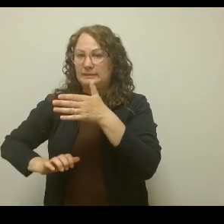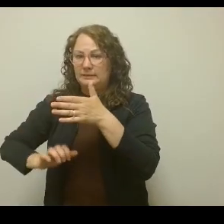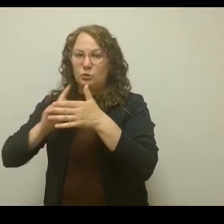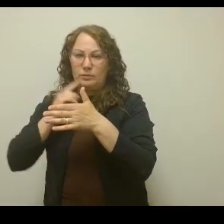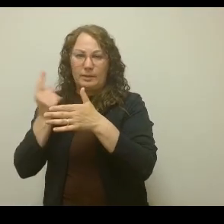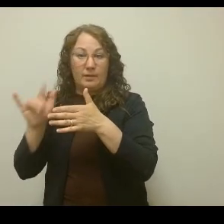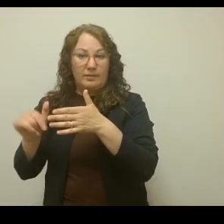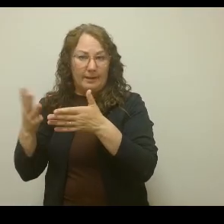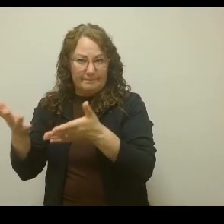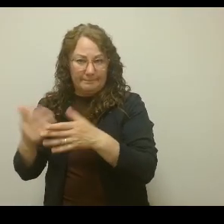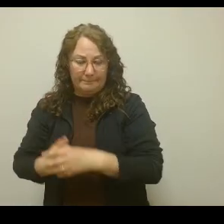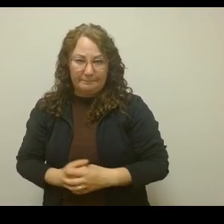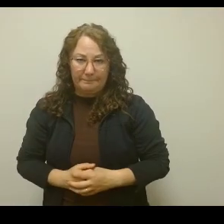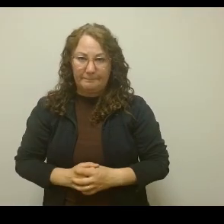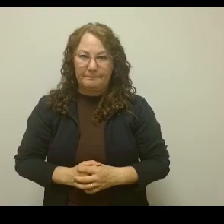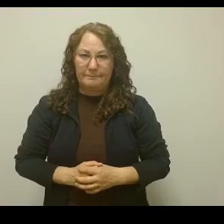about.